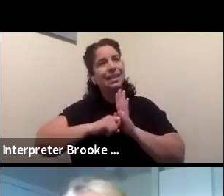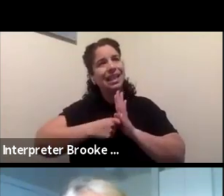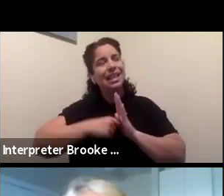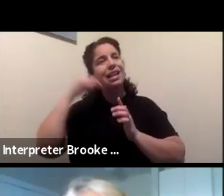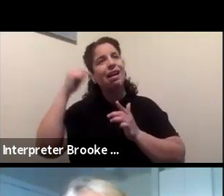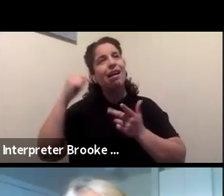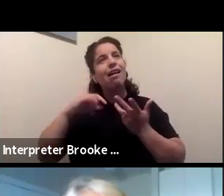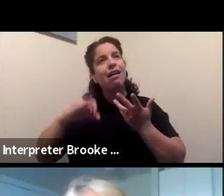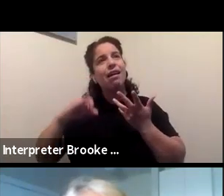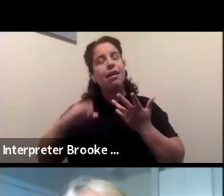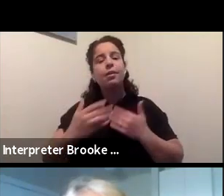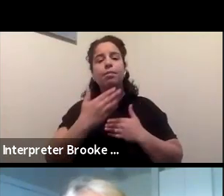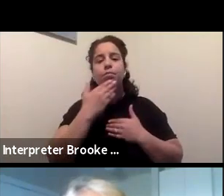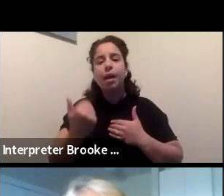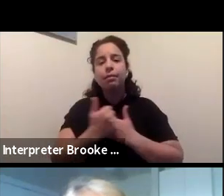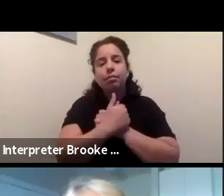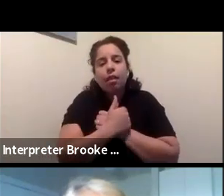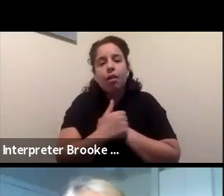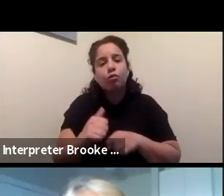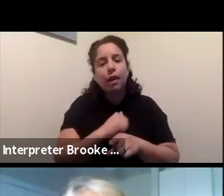love practices.